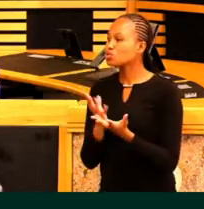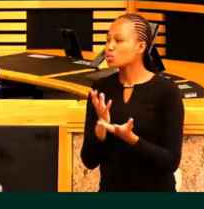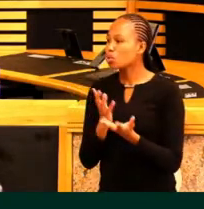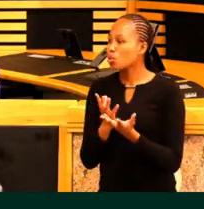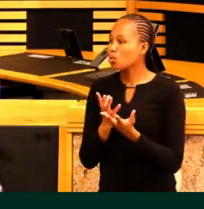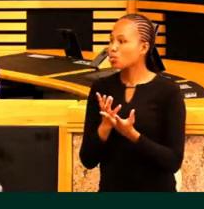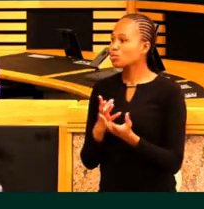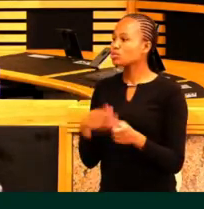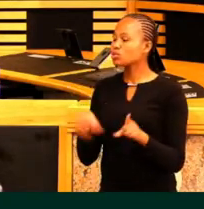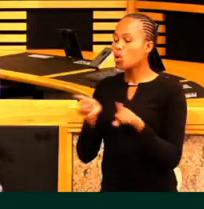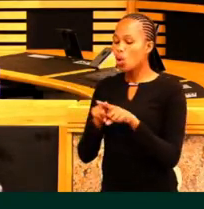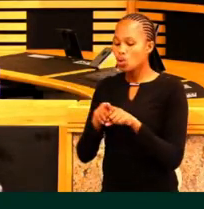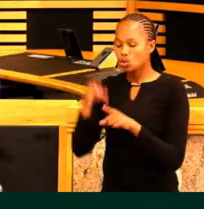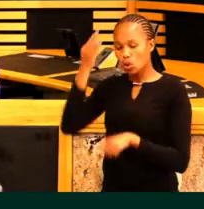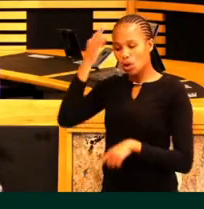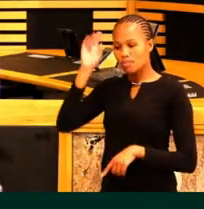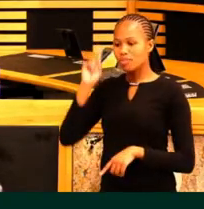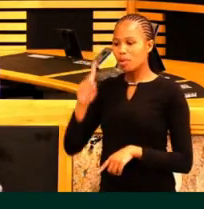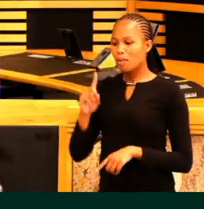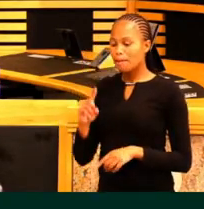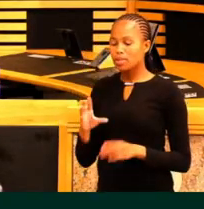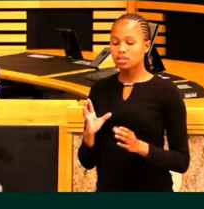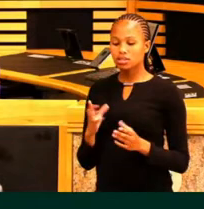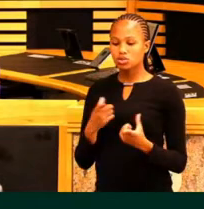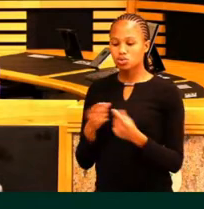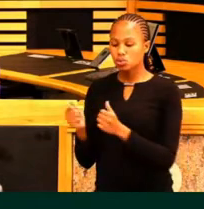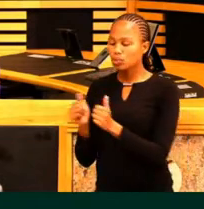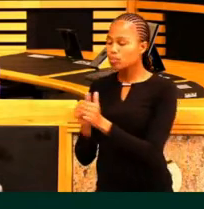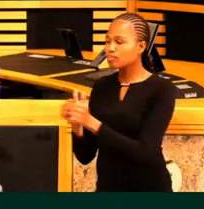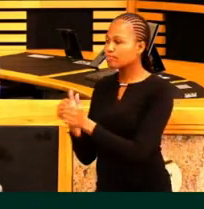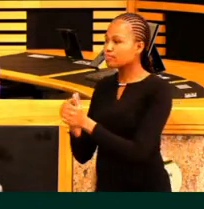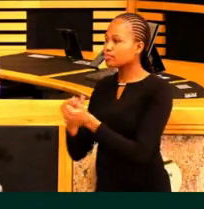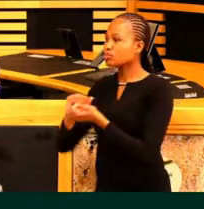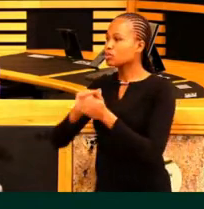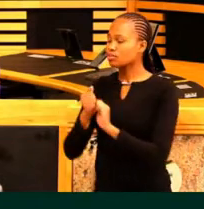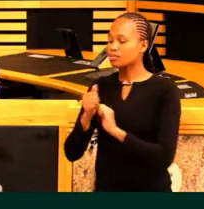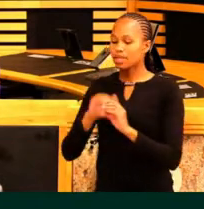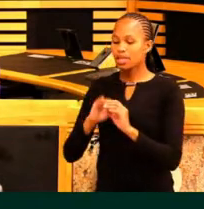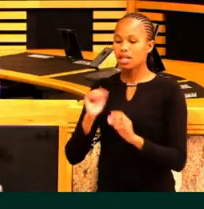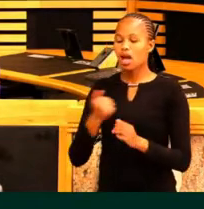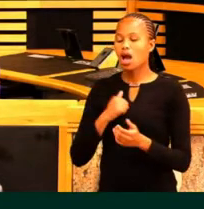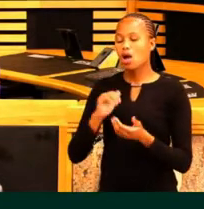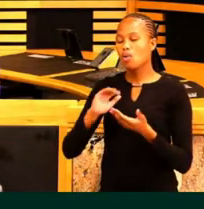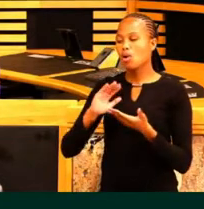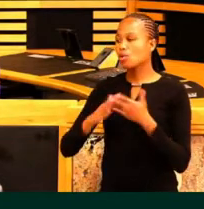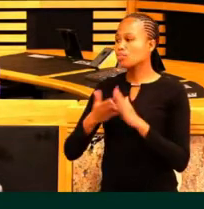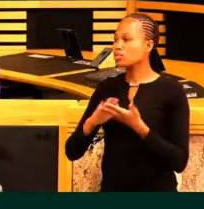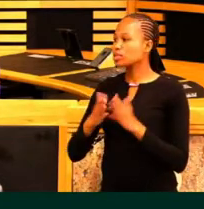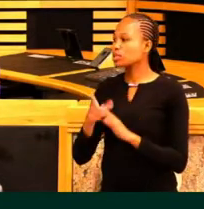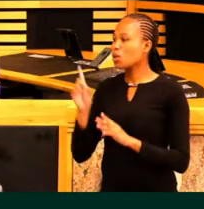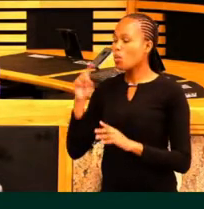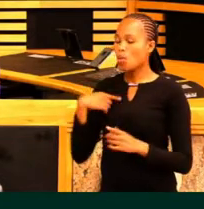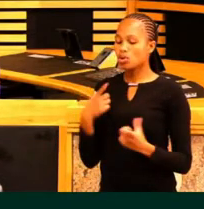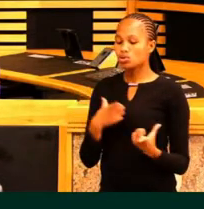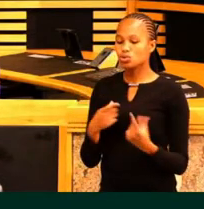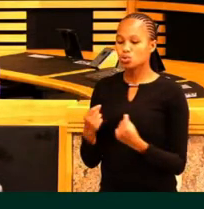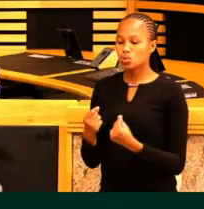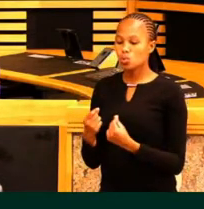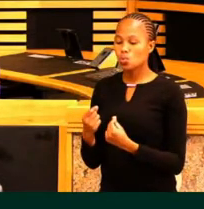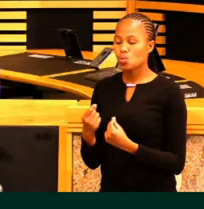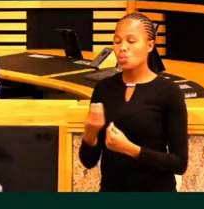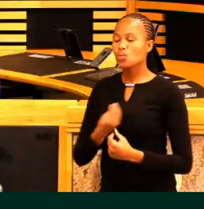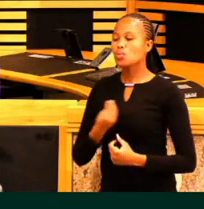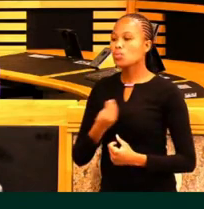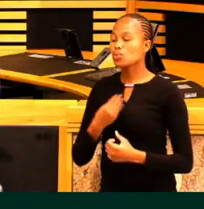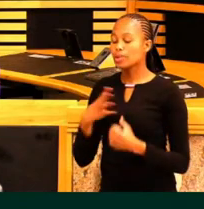and also governments should form partnership with sports federations in our communities what do we do with youth that is